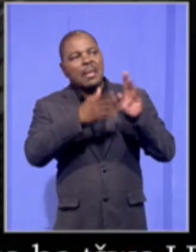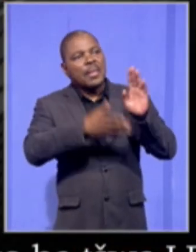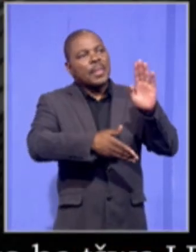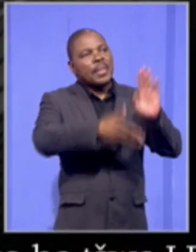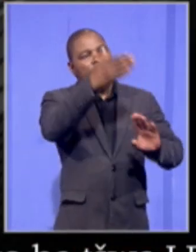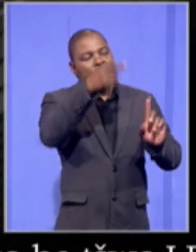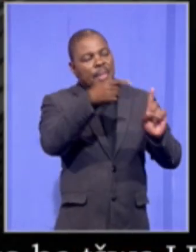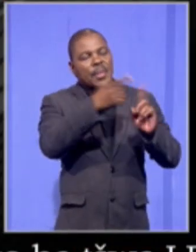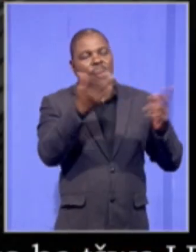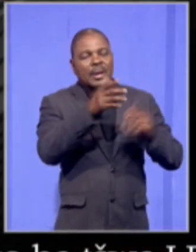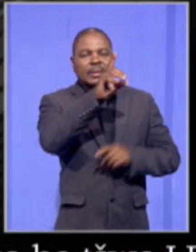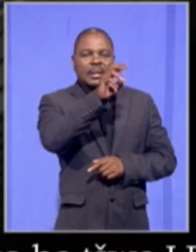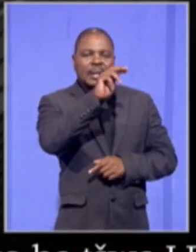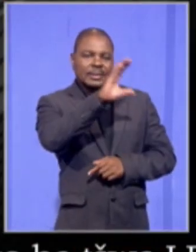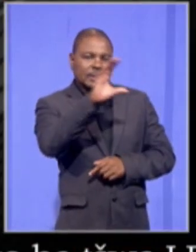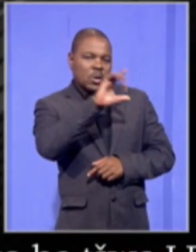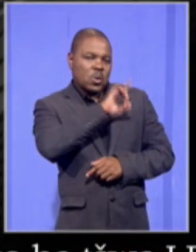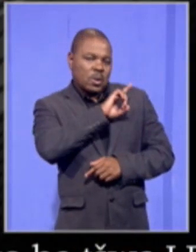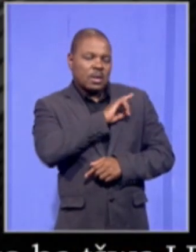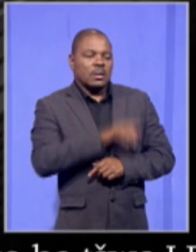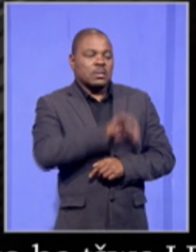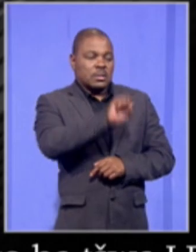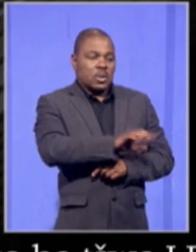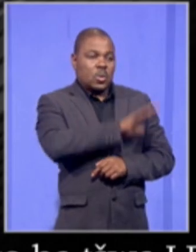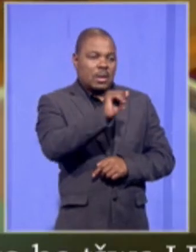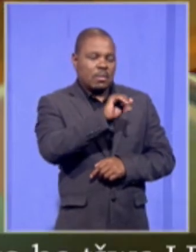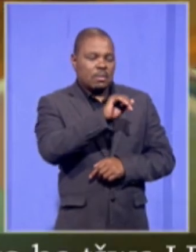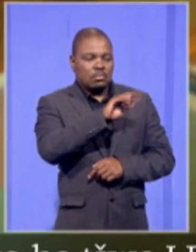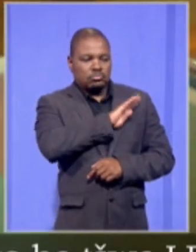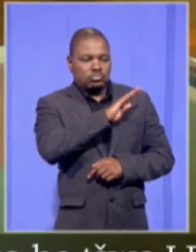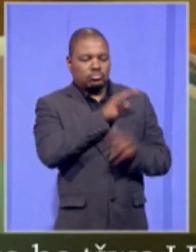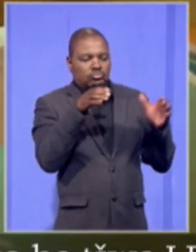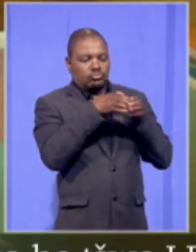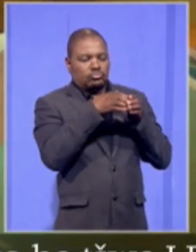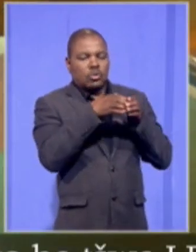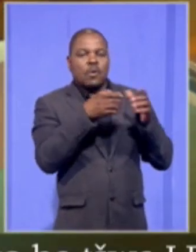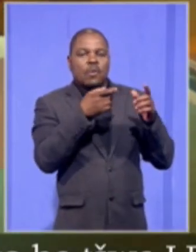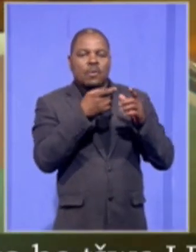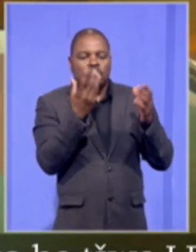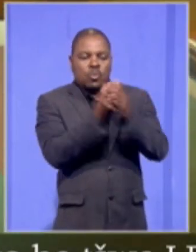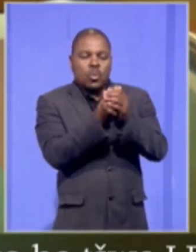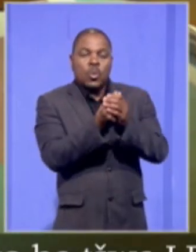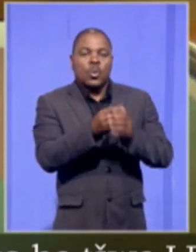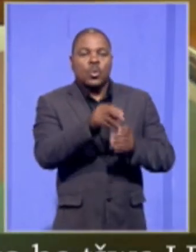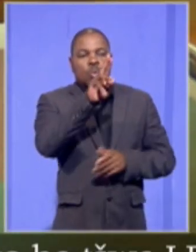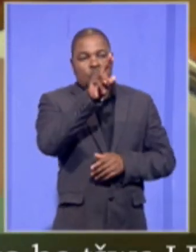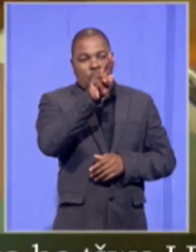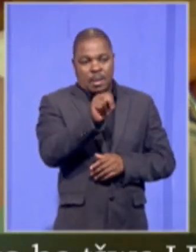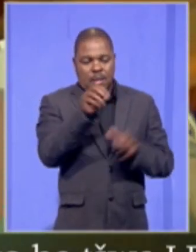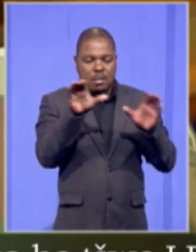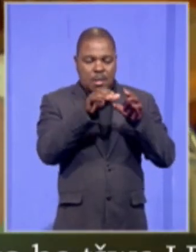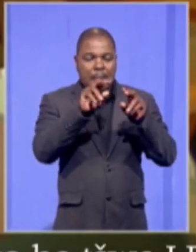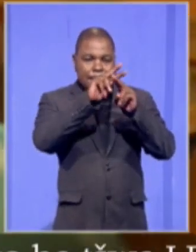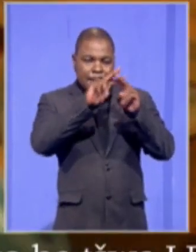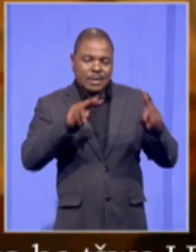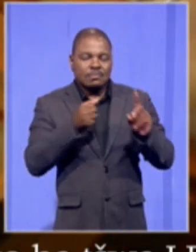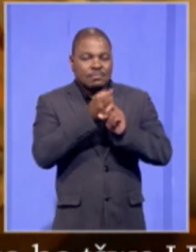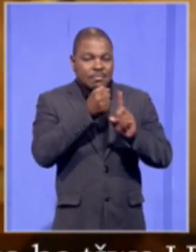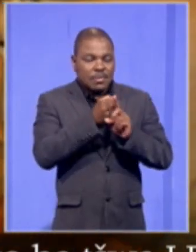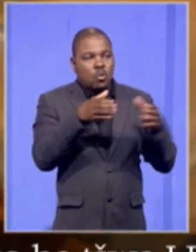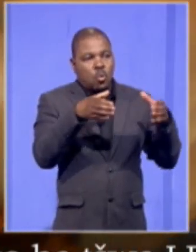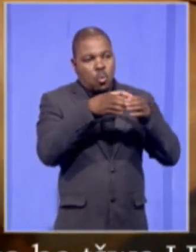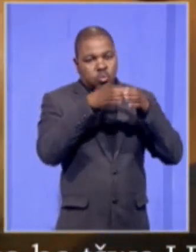ya DRC jaaka karolo ya masole a Afrika Borwa ba karolo ya mokgatlho wa United Nations Peacekeeping Mission. A re